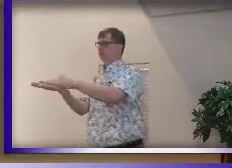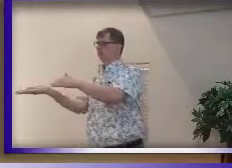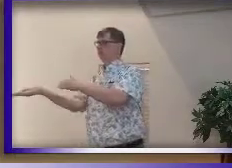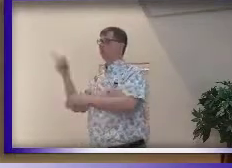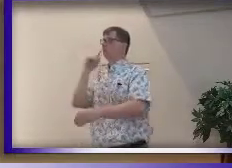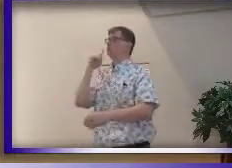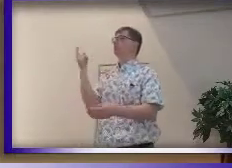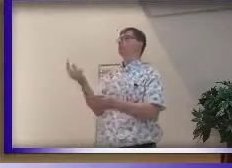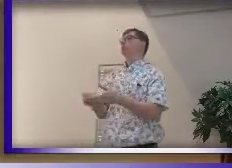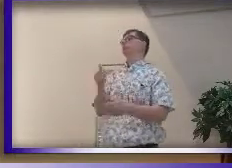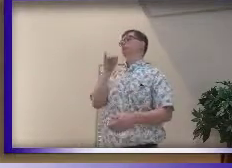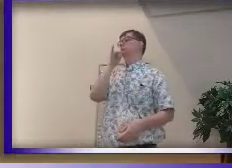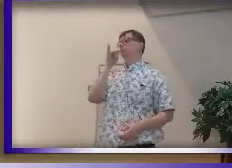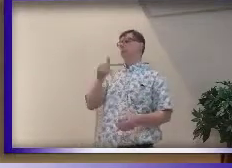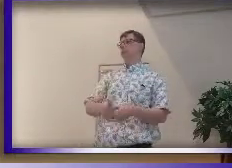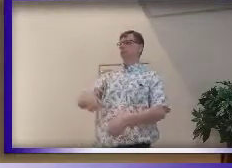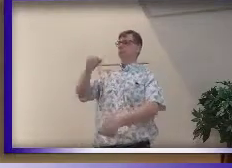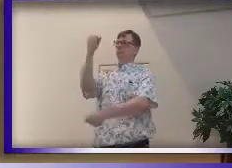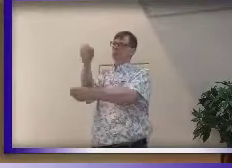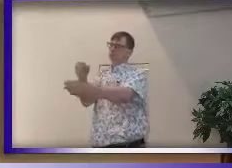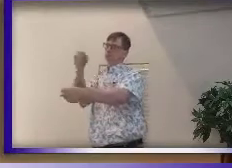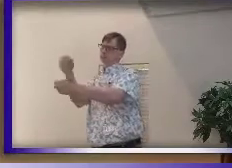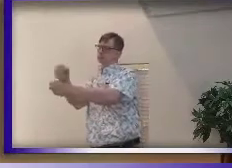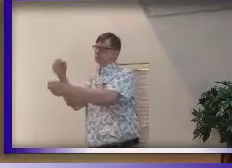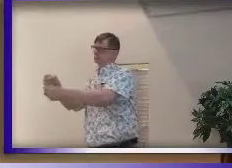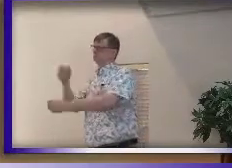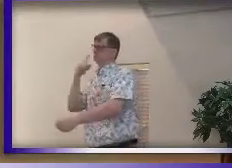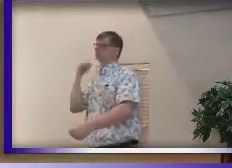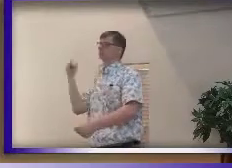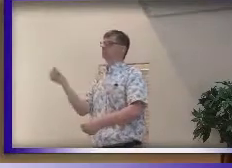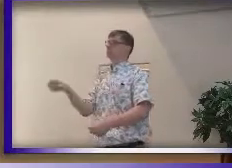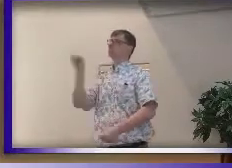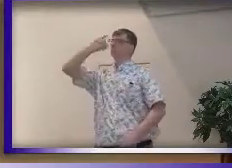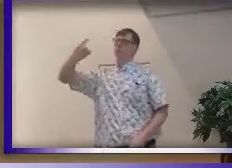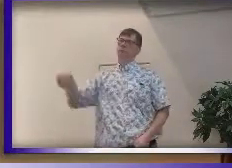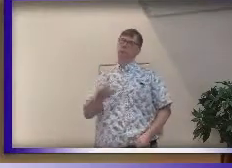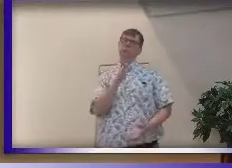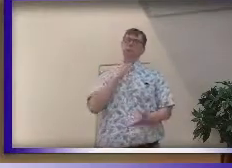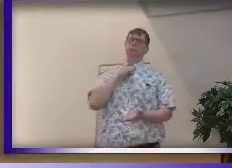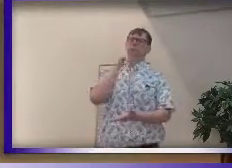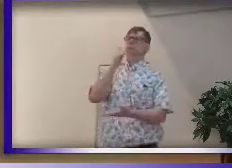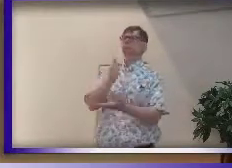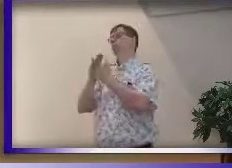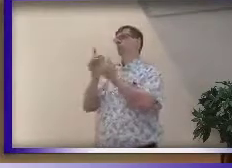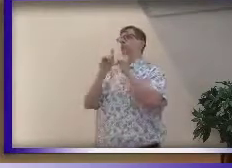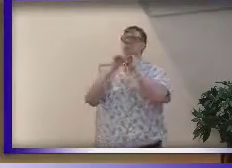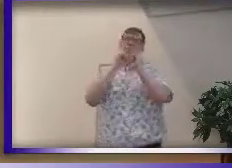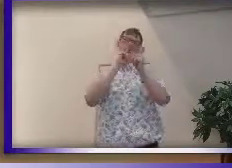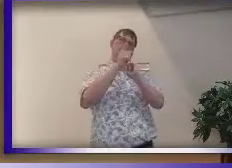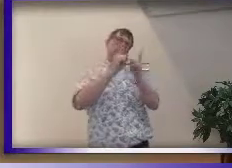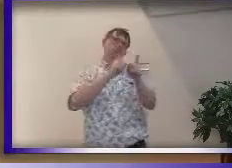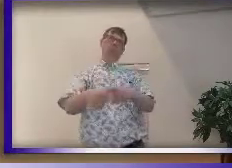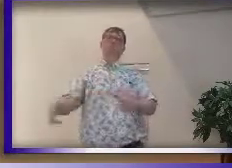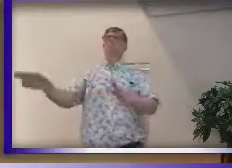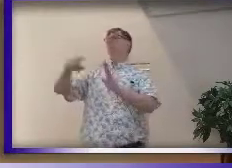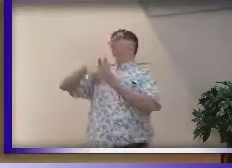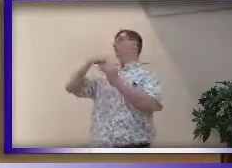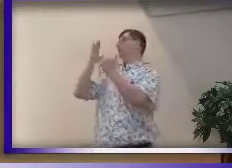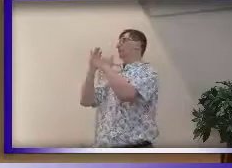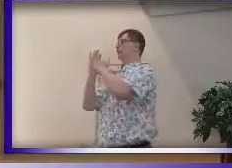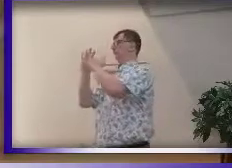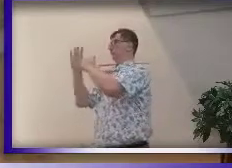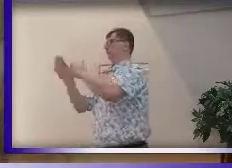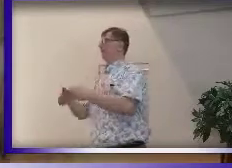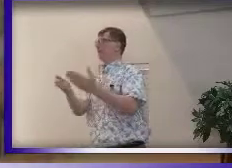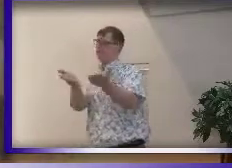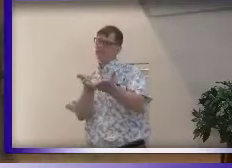is and be willing to talk about it. And people will bring their kids here. Actually, usually what happens is adults